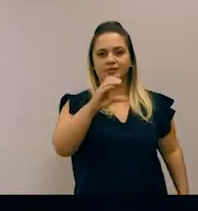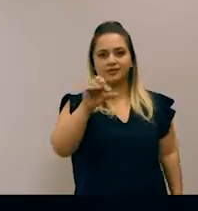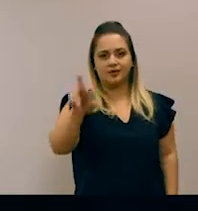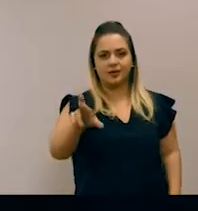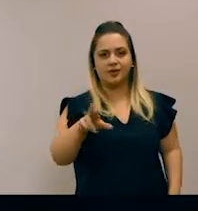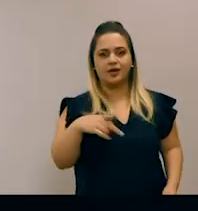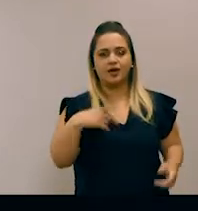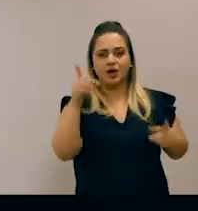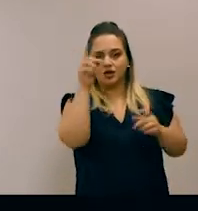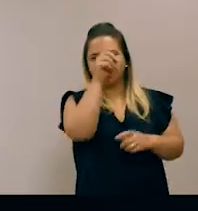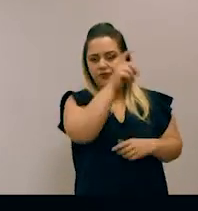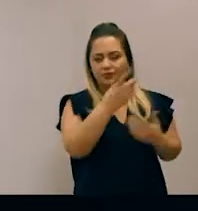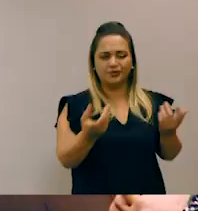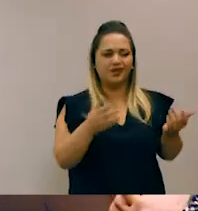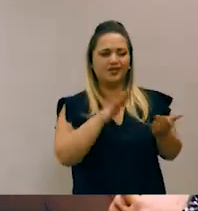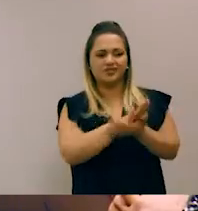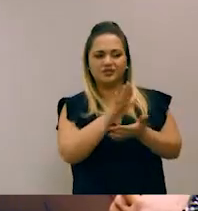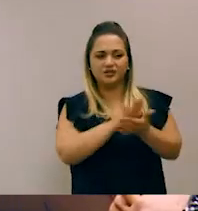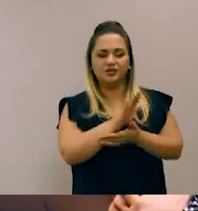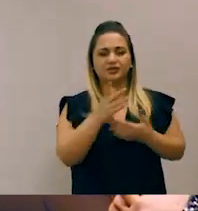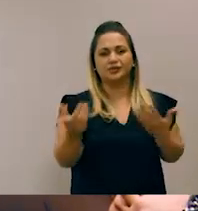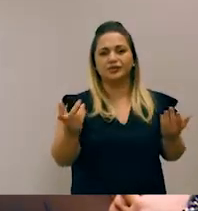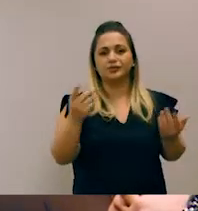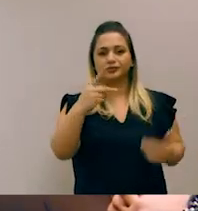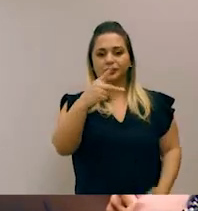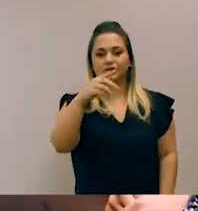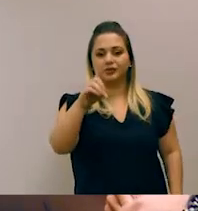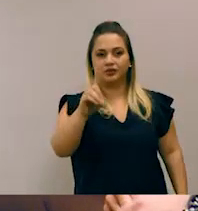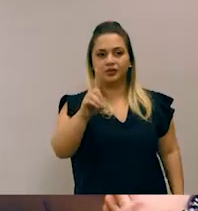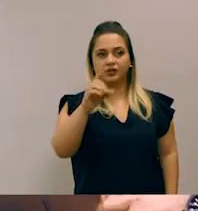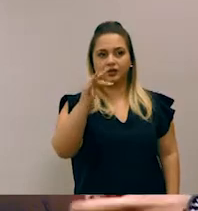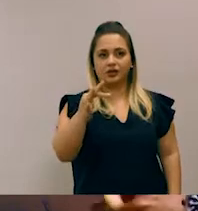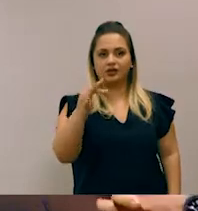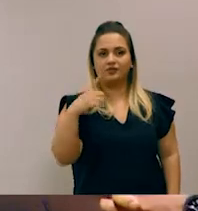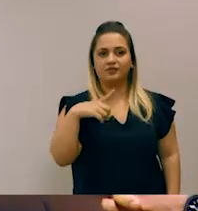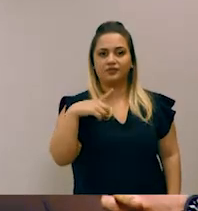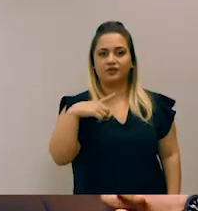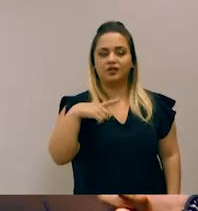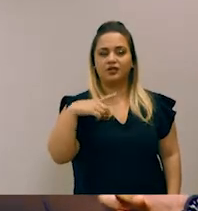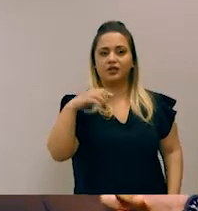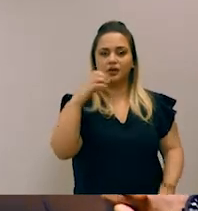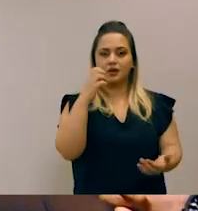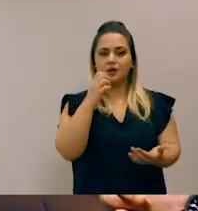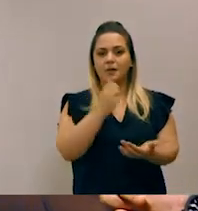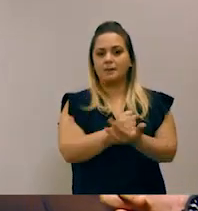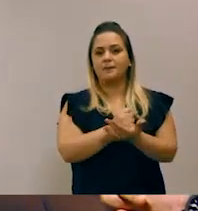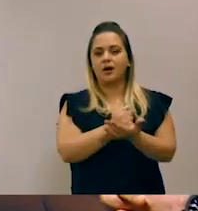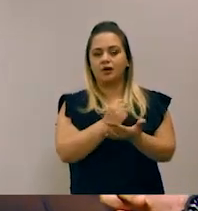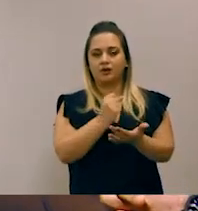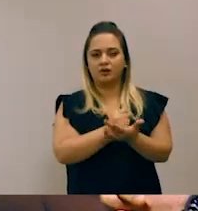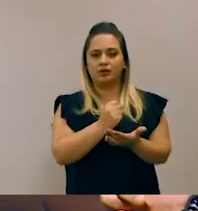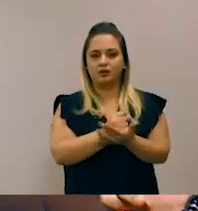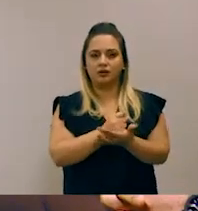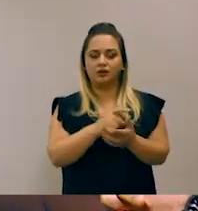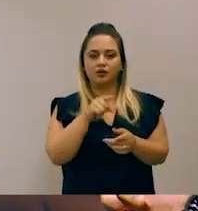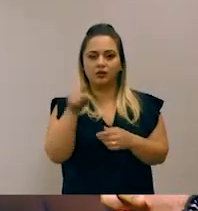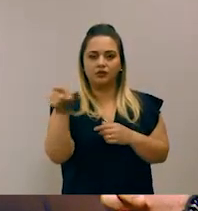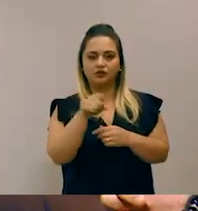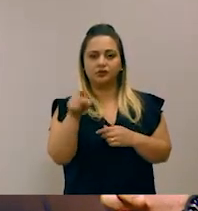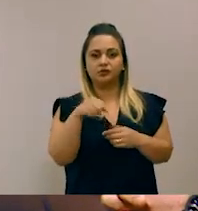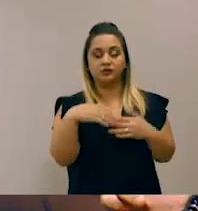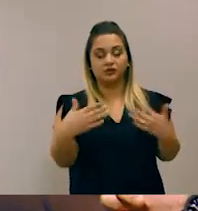about GCR, scan PDF with the brands of the companies,